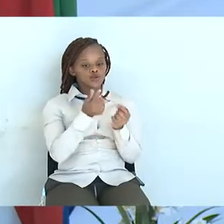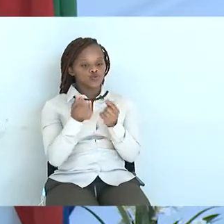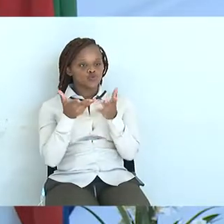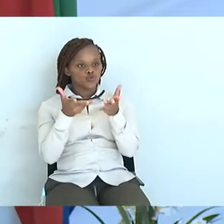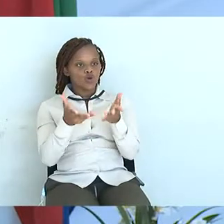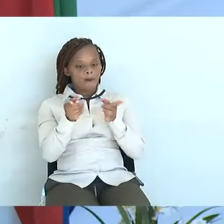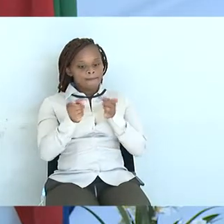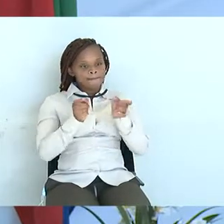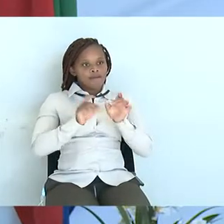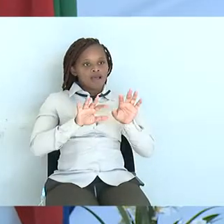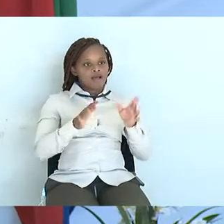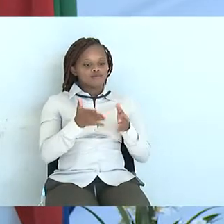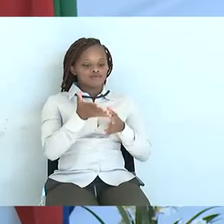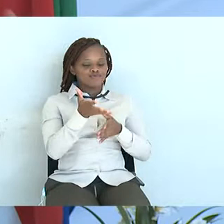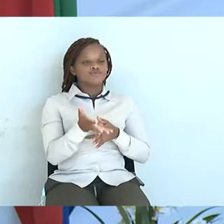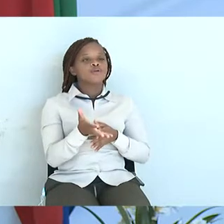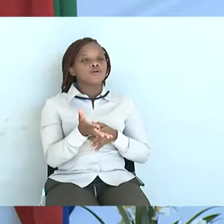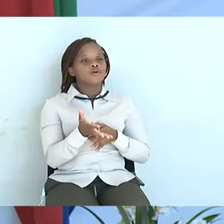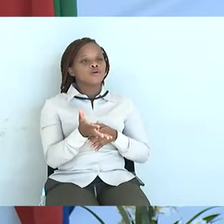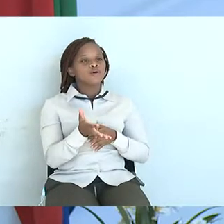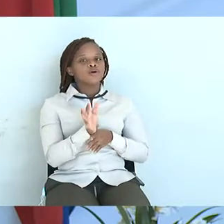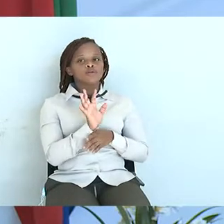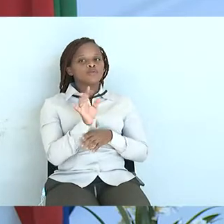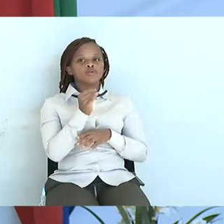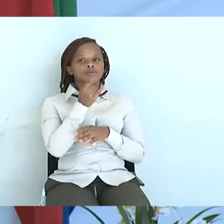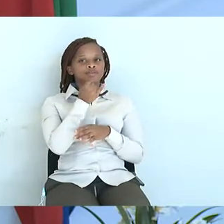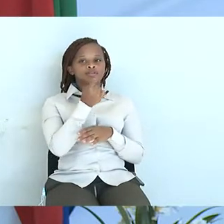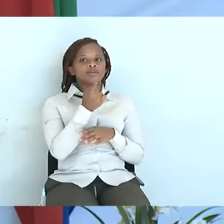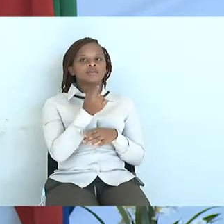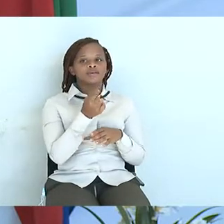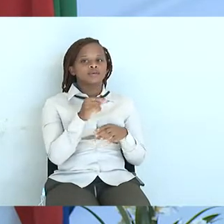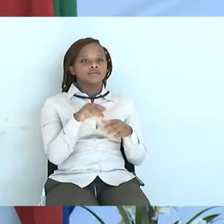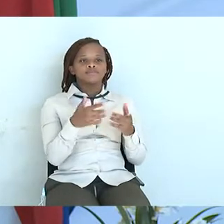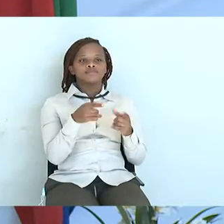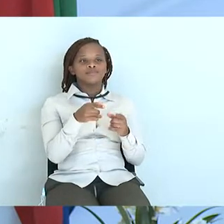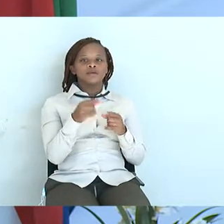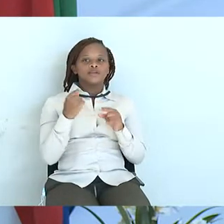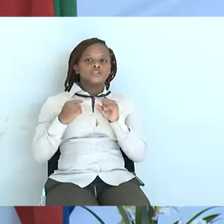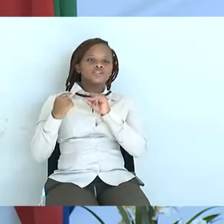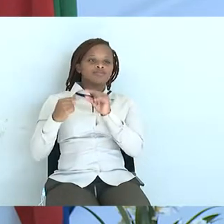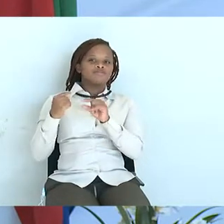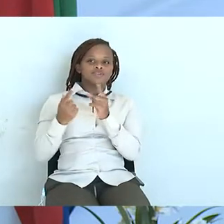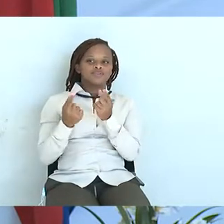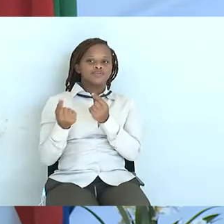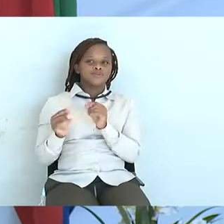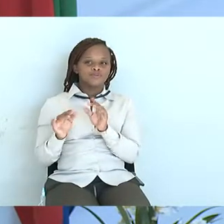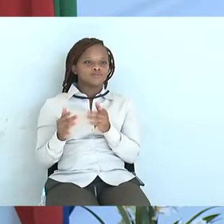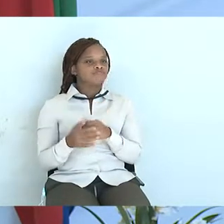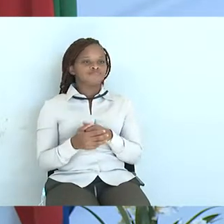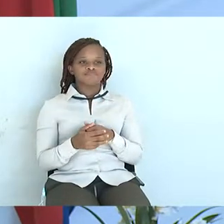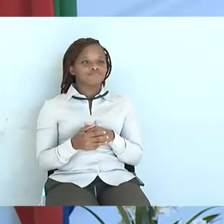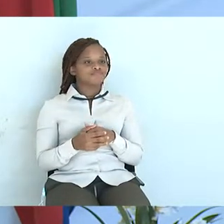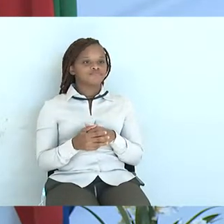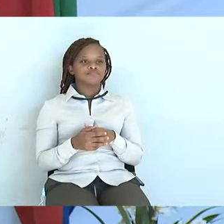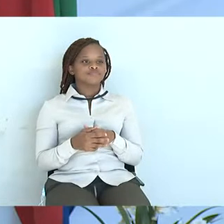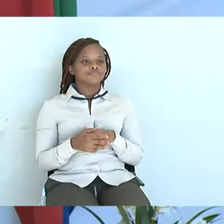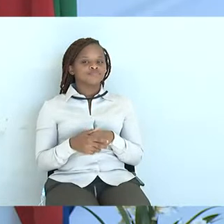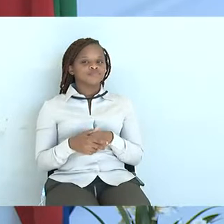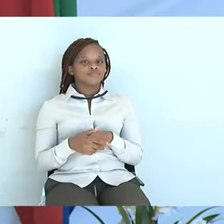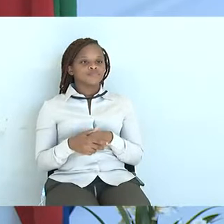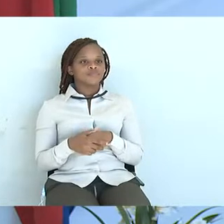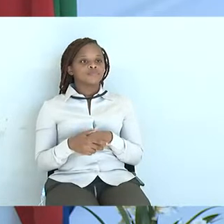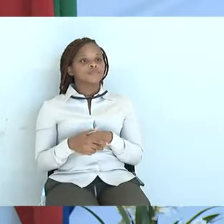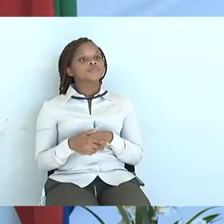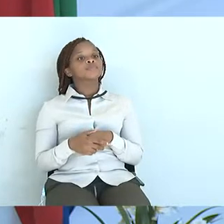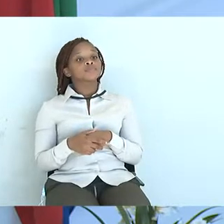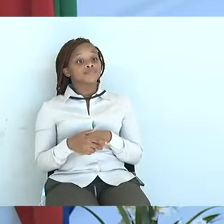program. Not as consumers, but as generators of the renewable energy themselves. That's how